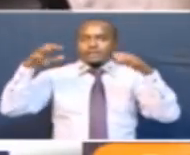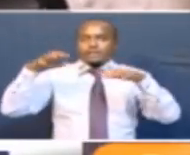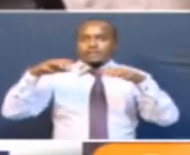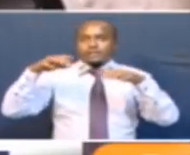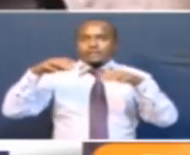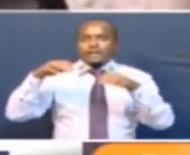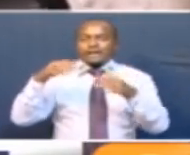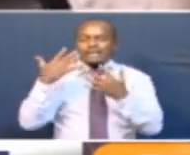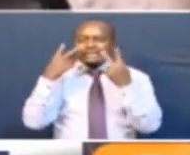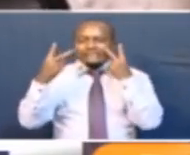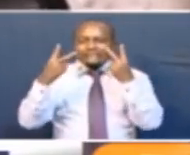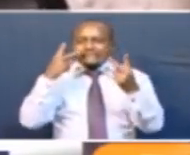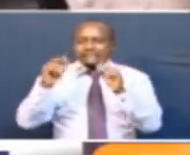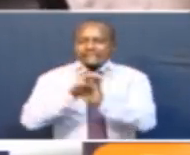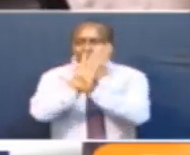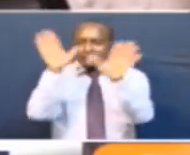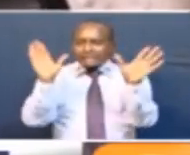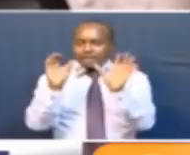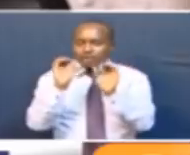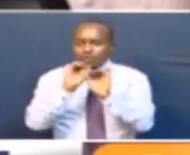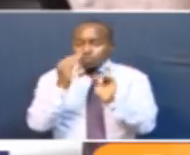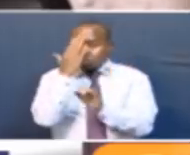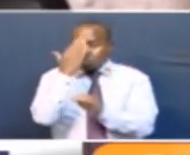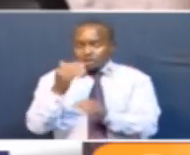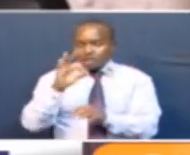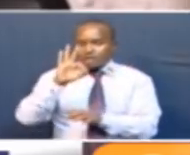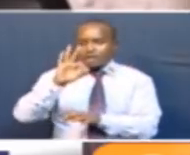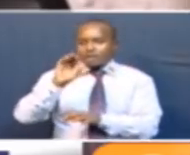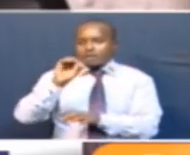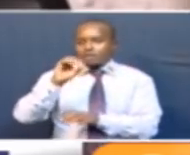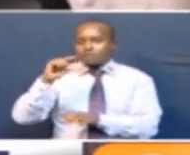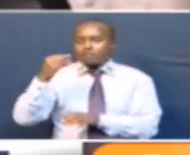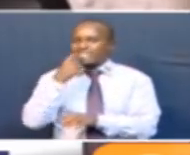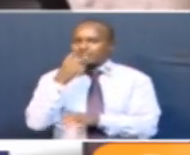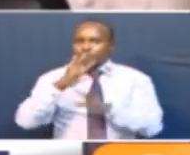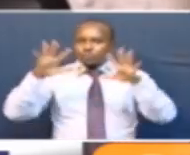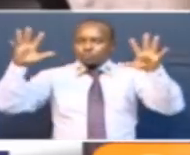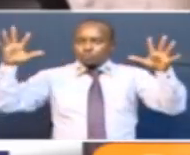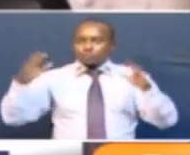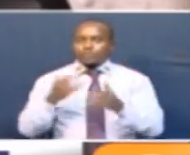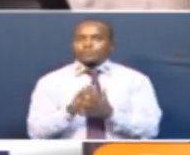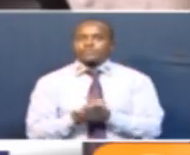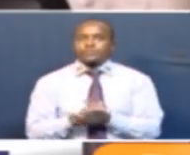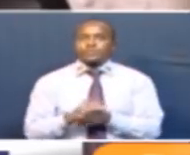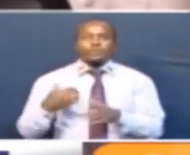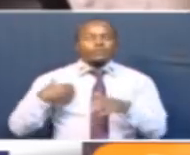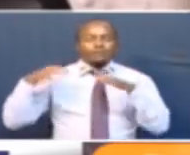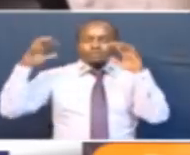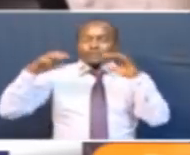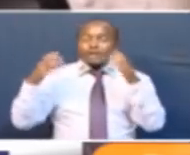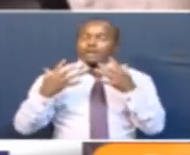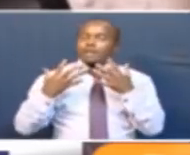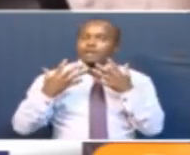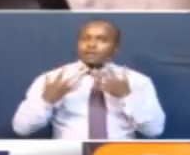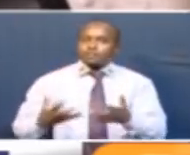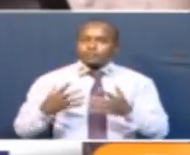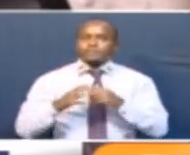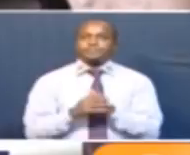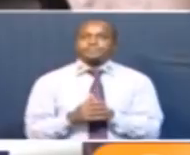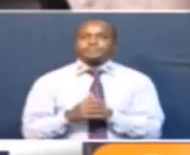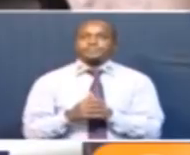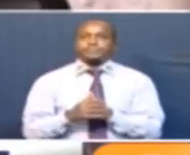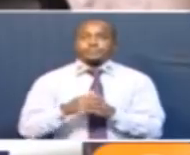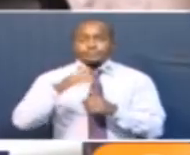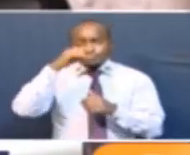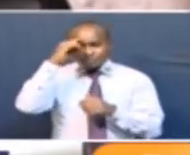fog. You recognize the Aberdares mountain ranges are very high. It is raining. There's a lot of fog. Now, due to the vastness